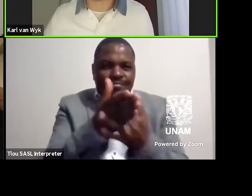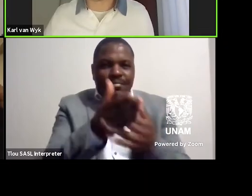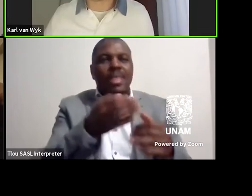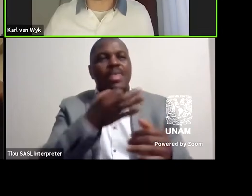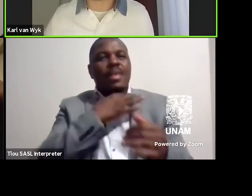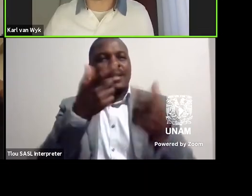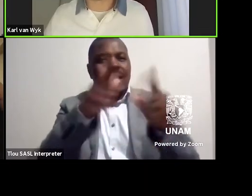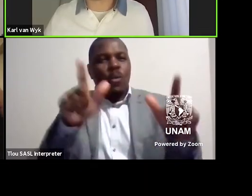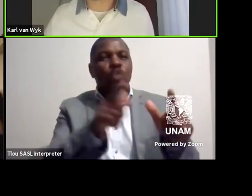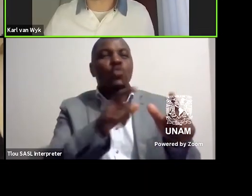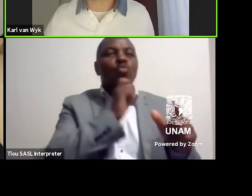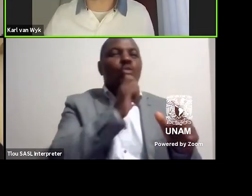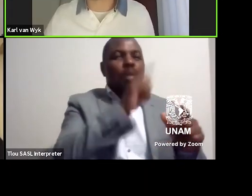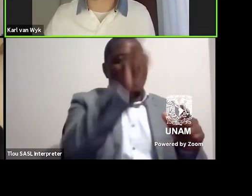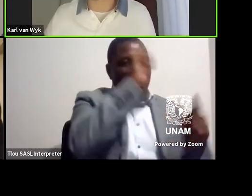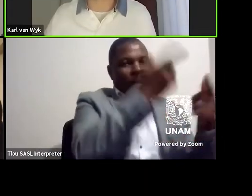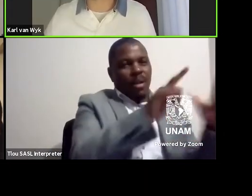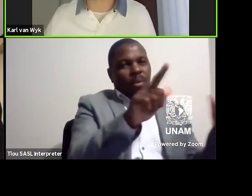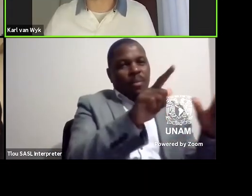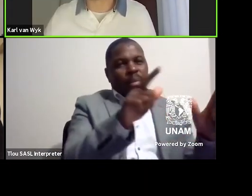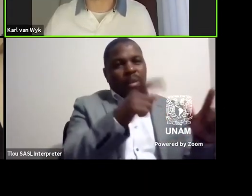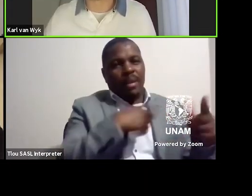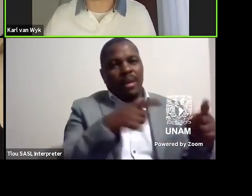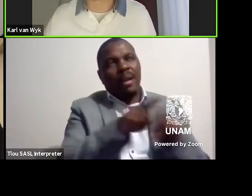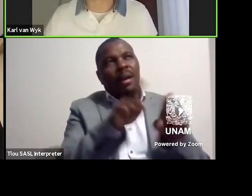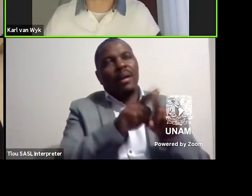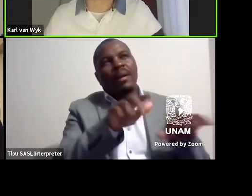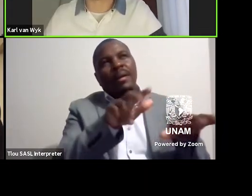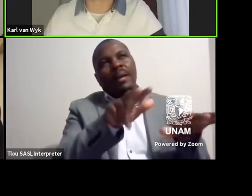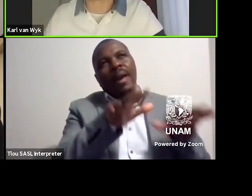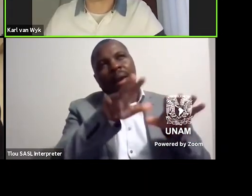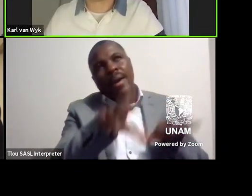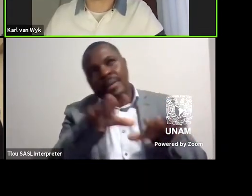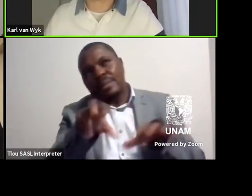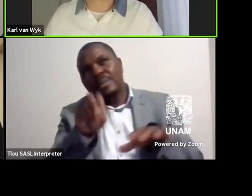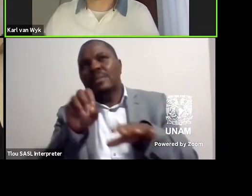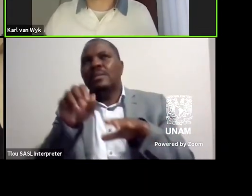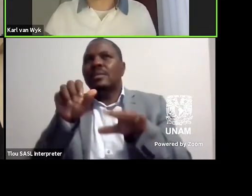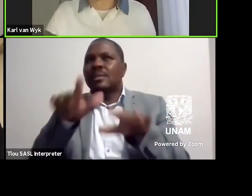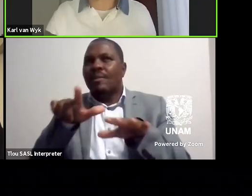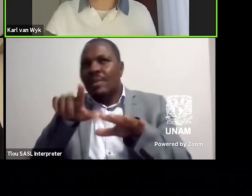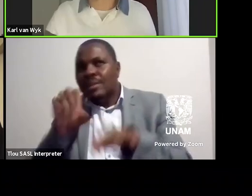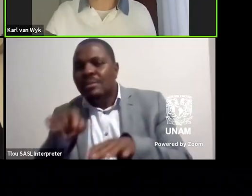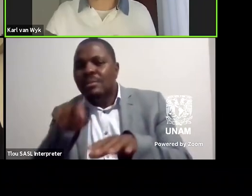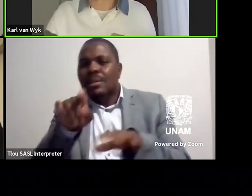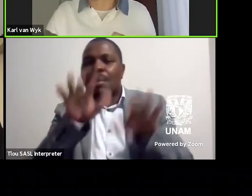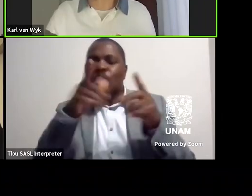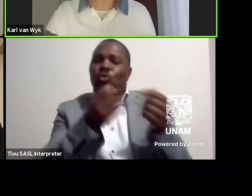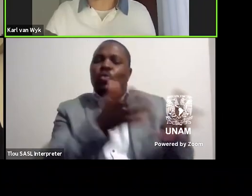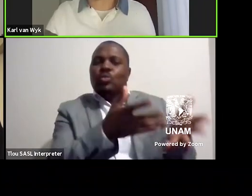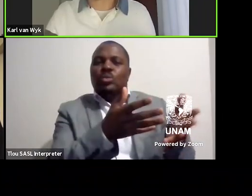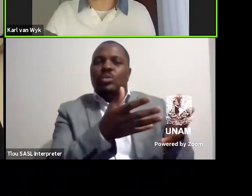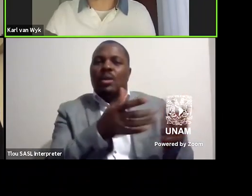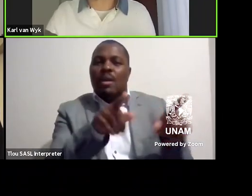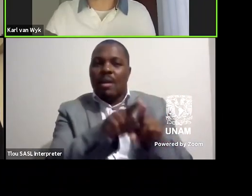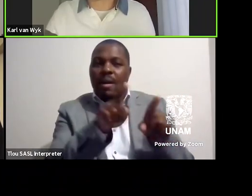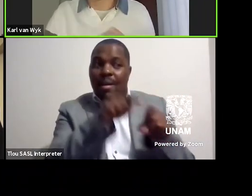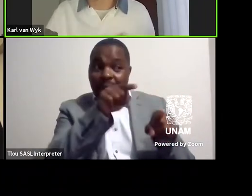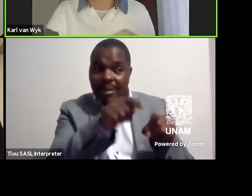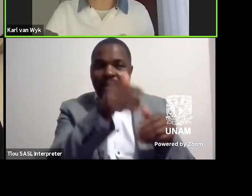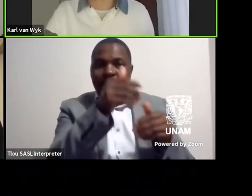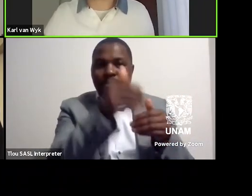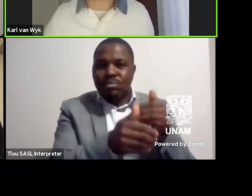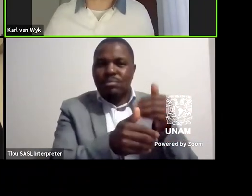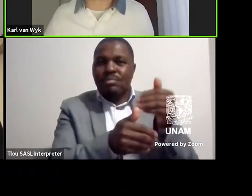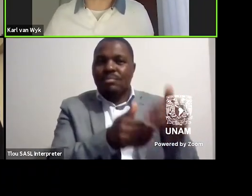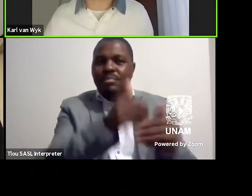who can um the 70s and 80s who were doing this all the time so i think that trajectory is certainly um that